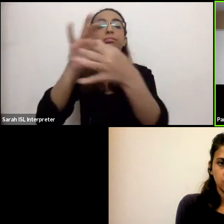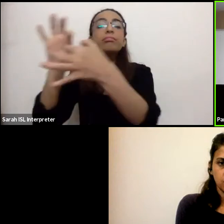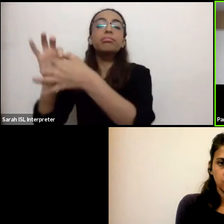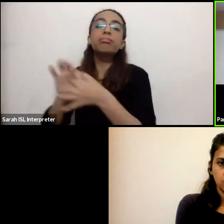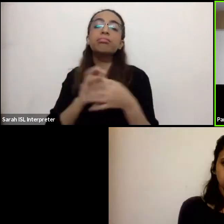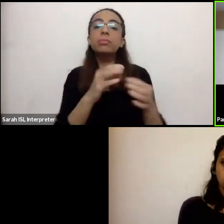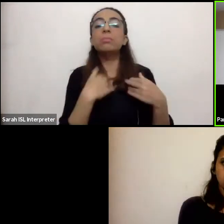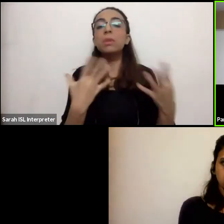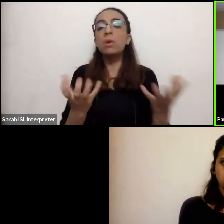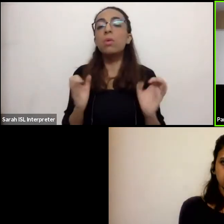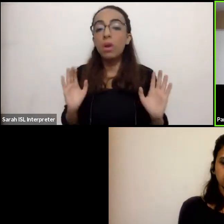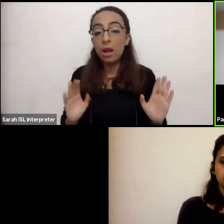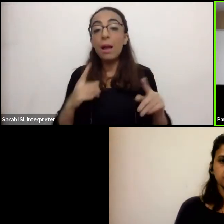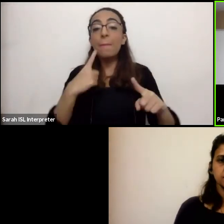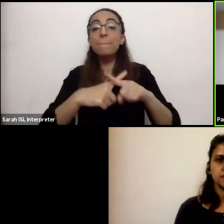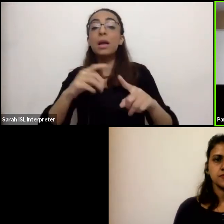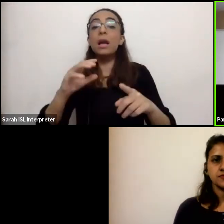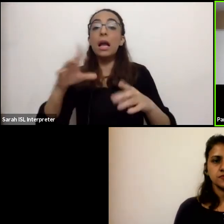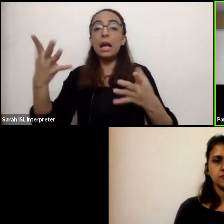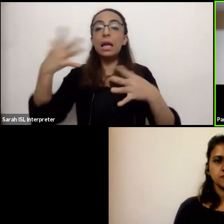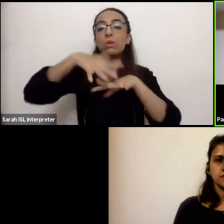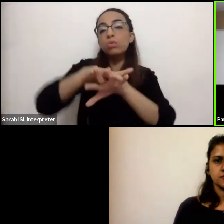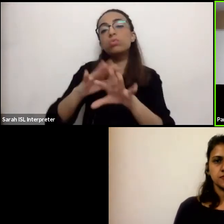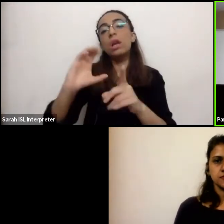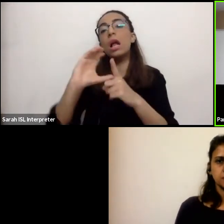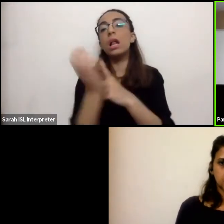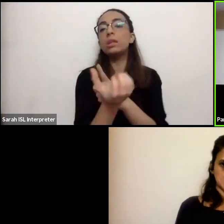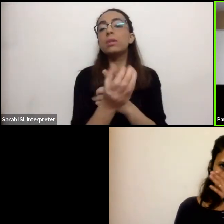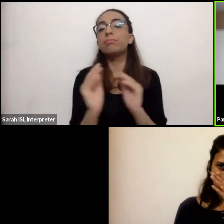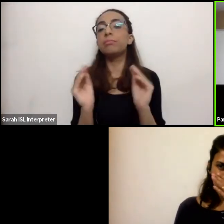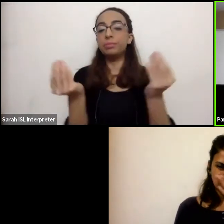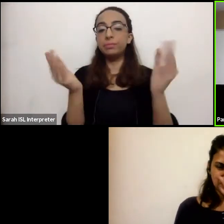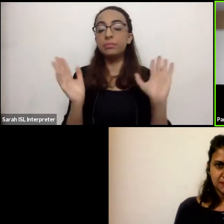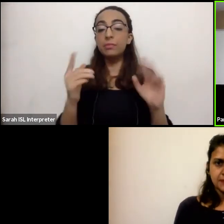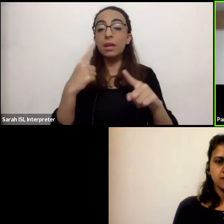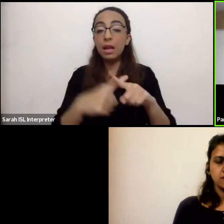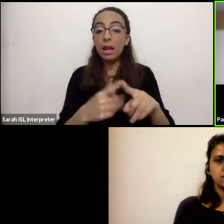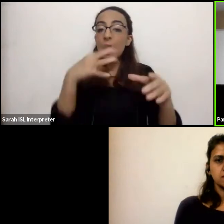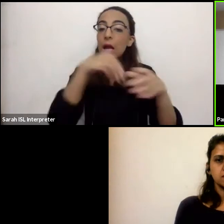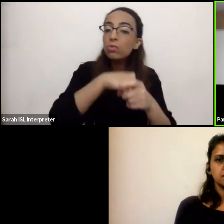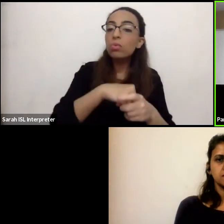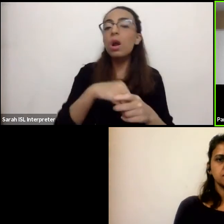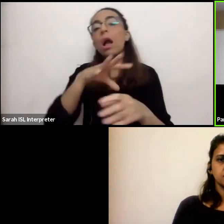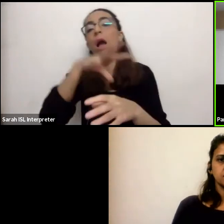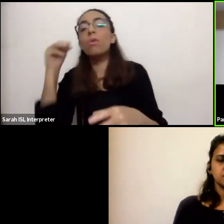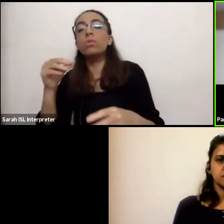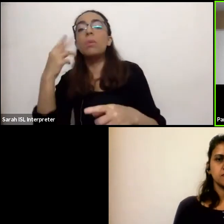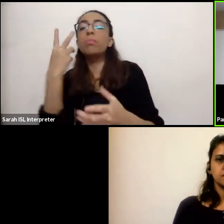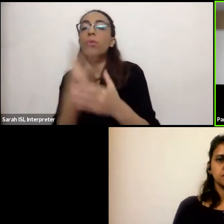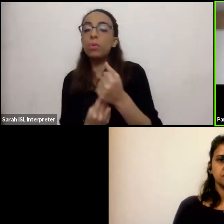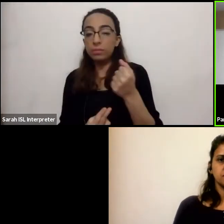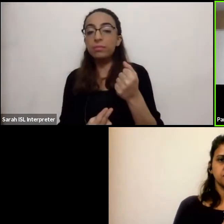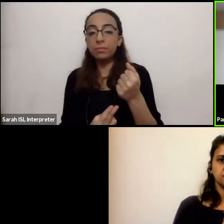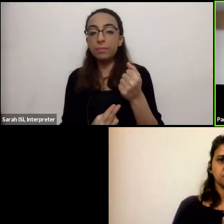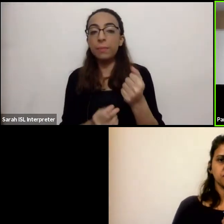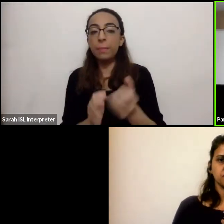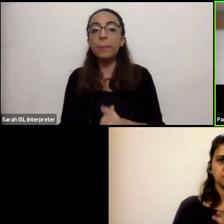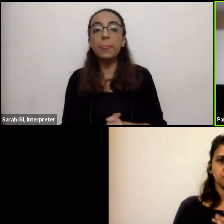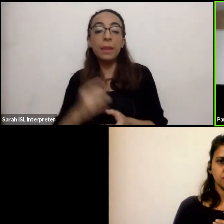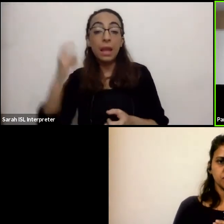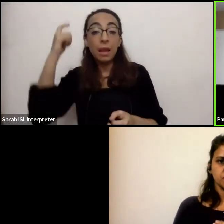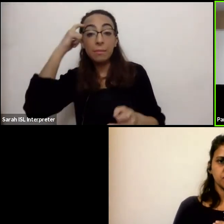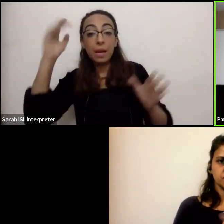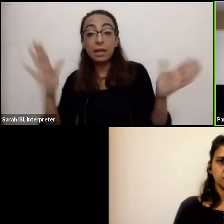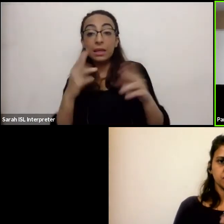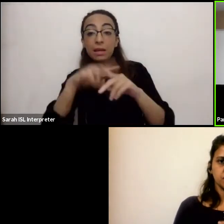to create a culture of inclusion, both internally and externally. Mindtree Foundation was created with